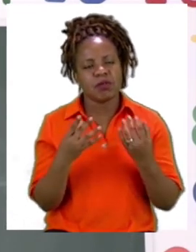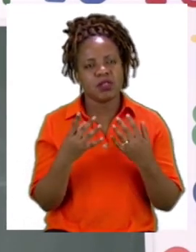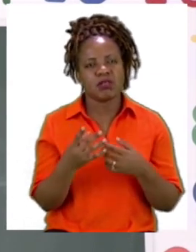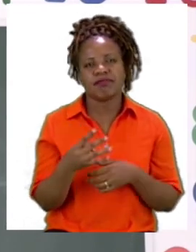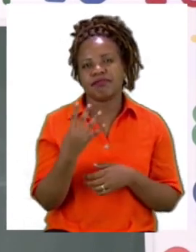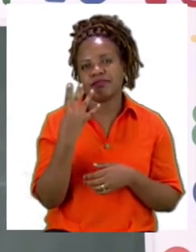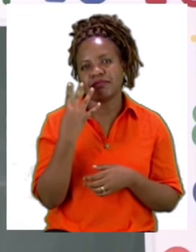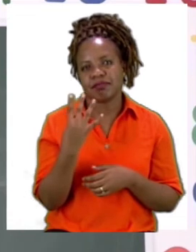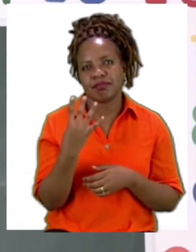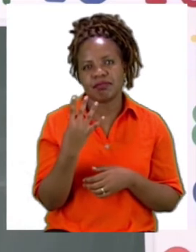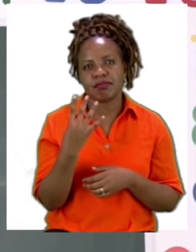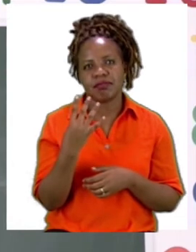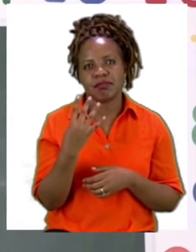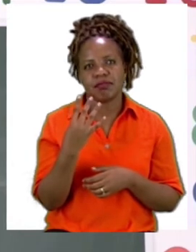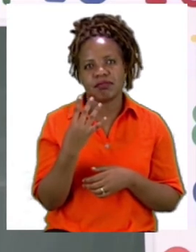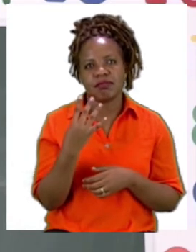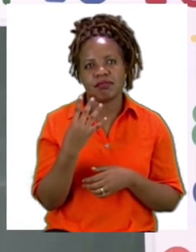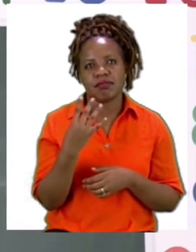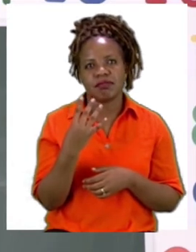answer is 4.